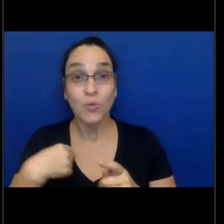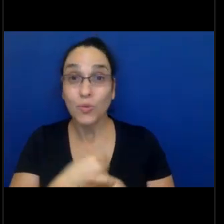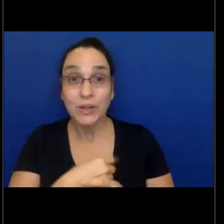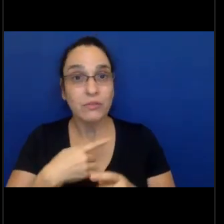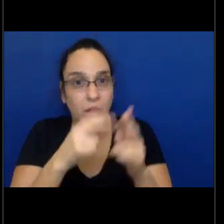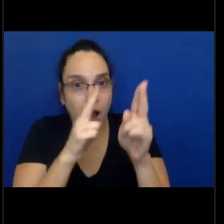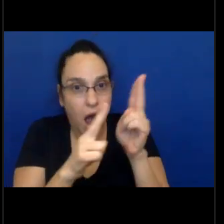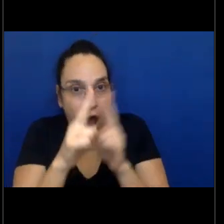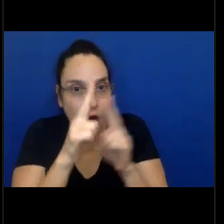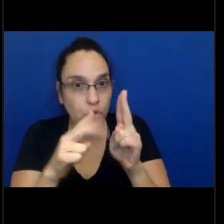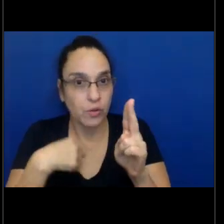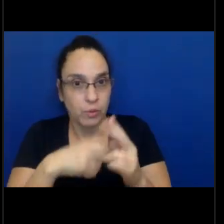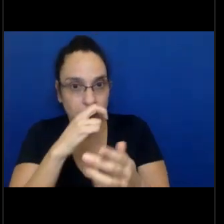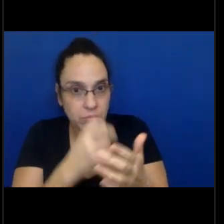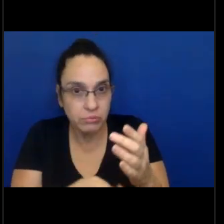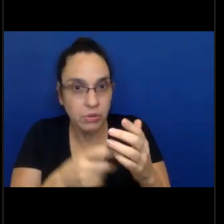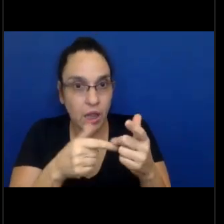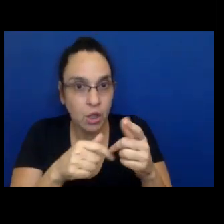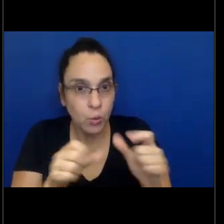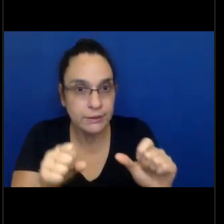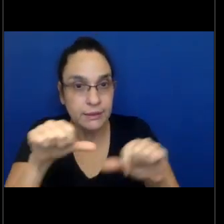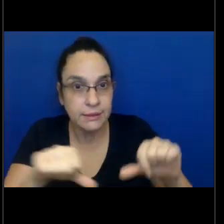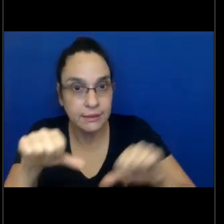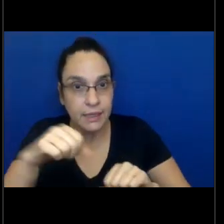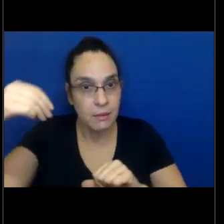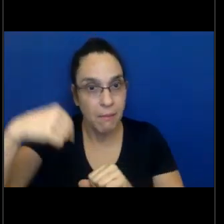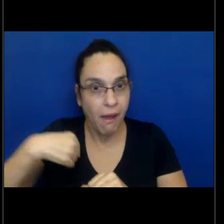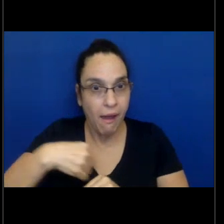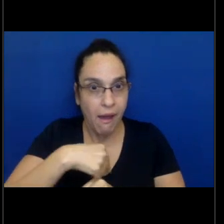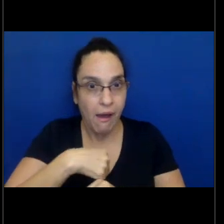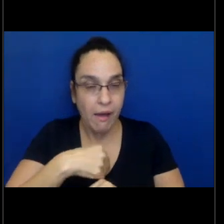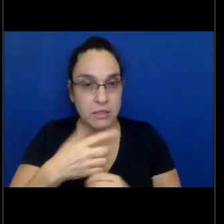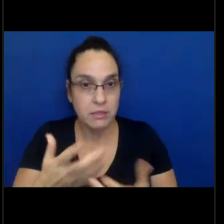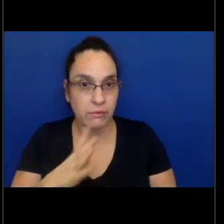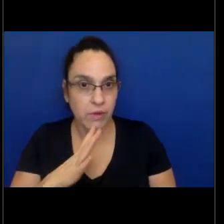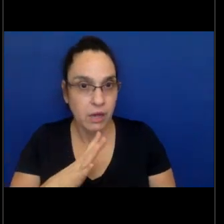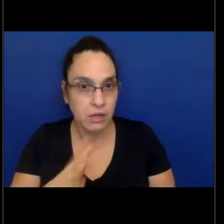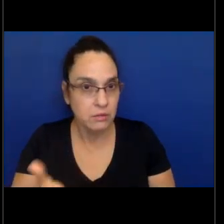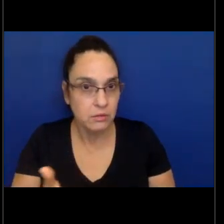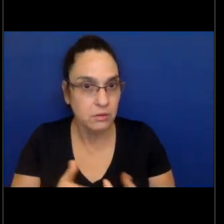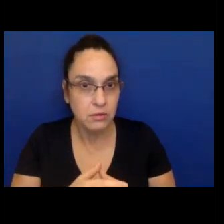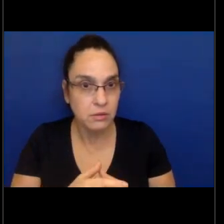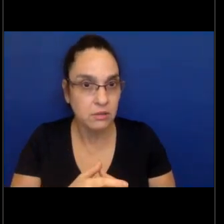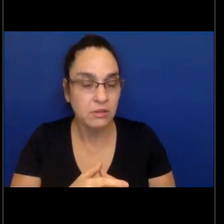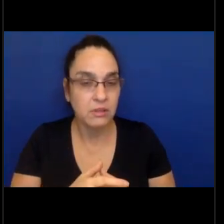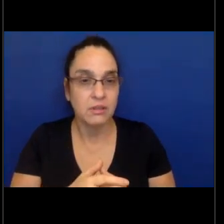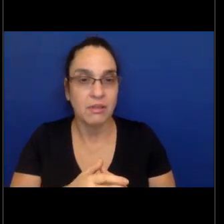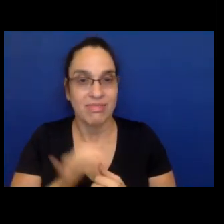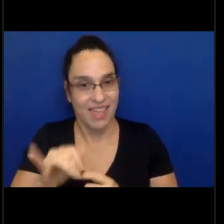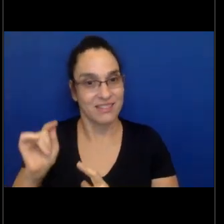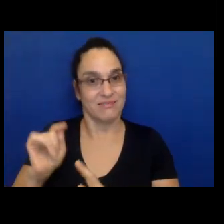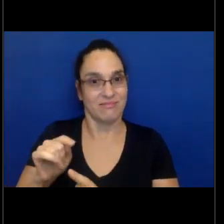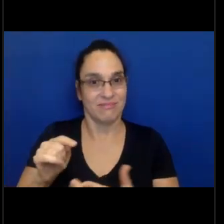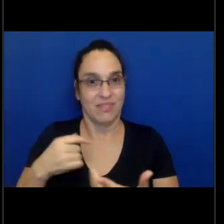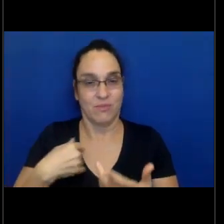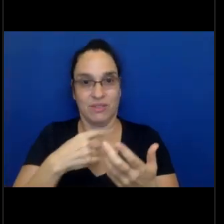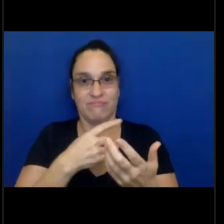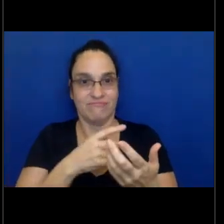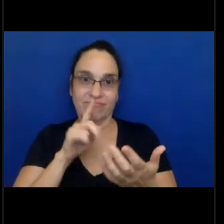and sometimes getting paid to do so. That's really excellent. But this is another way of seeing this, is that this is going to be hard